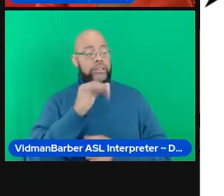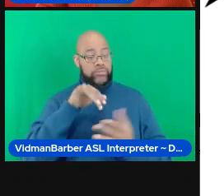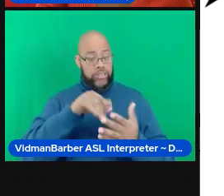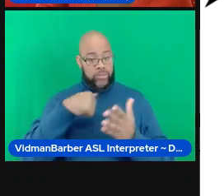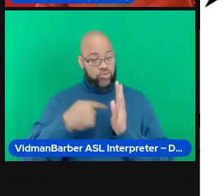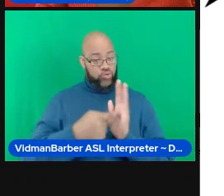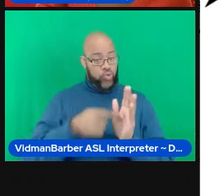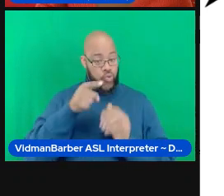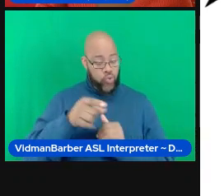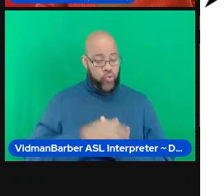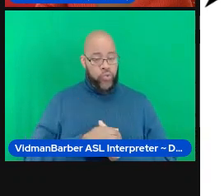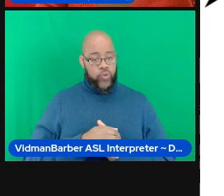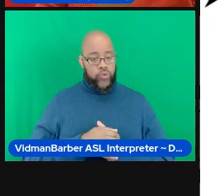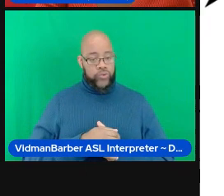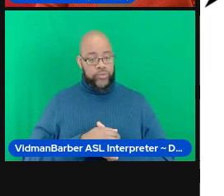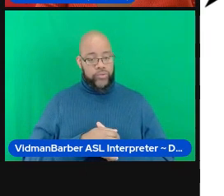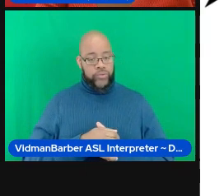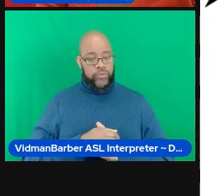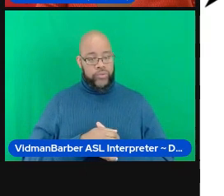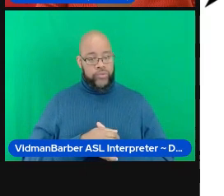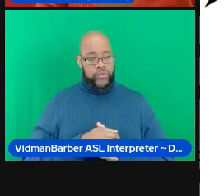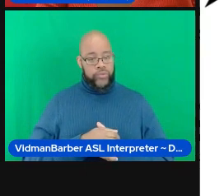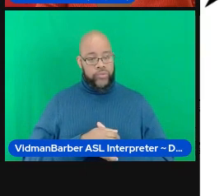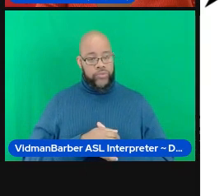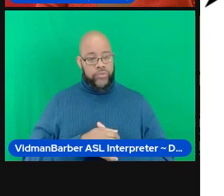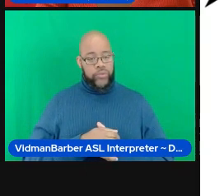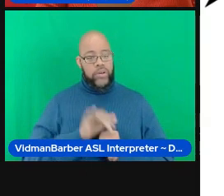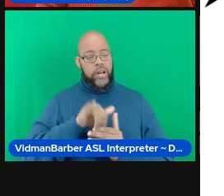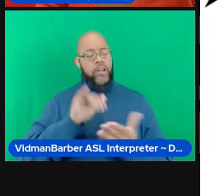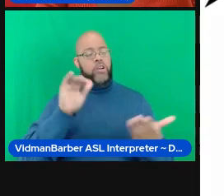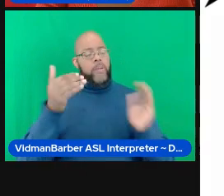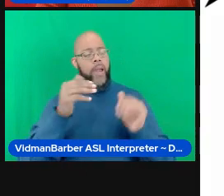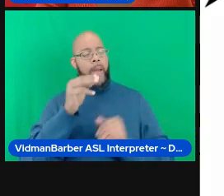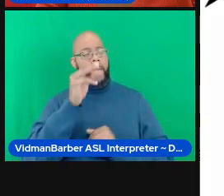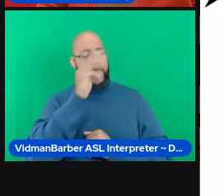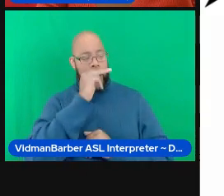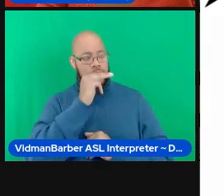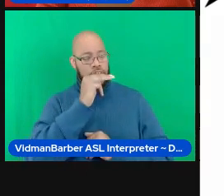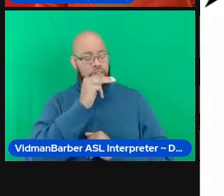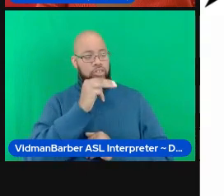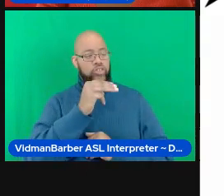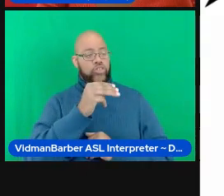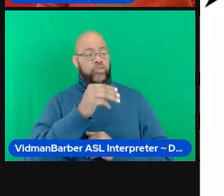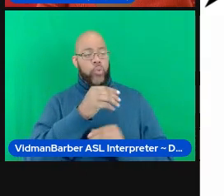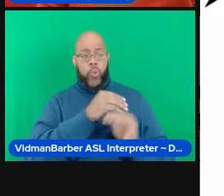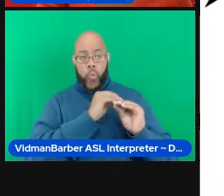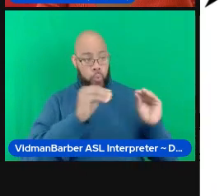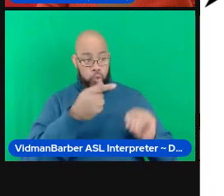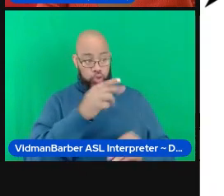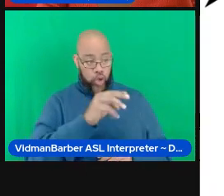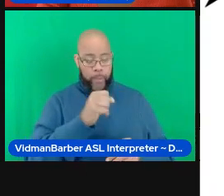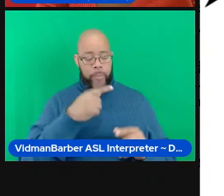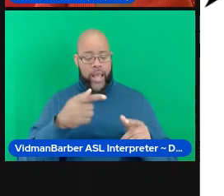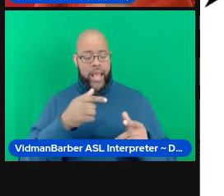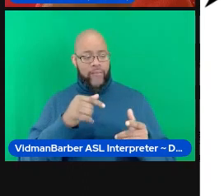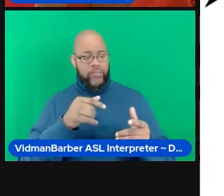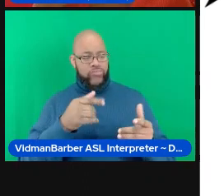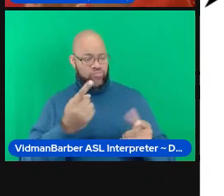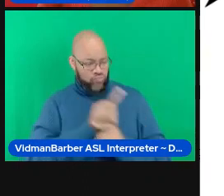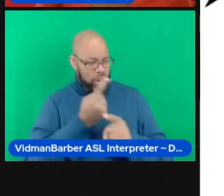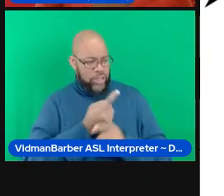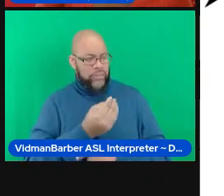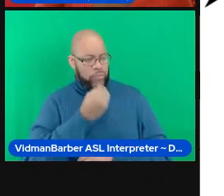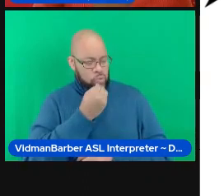I'm showing, where they compared mice, germ-free mice that were weaned either on the regular diet that